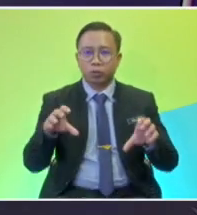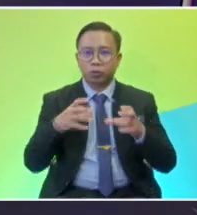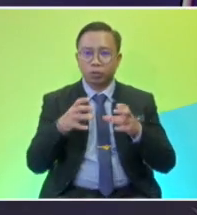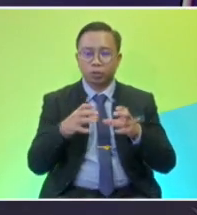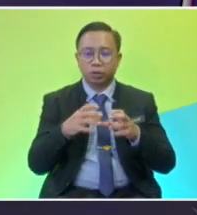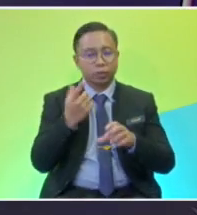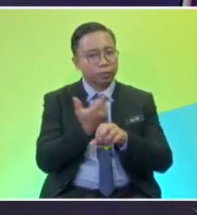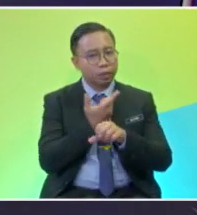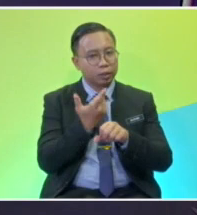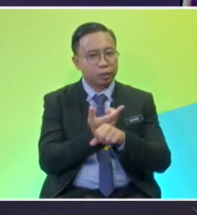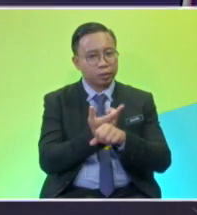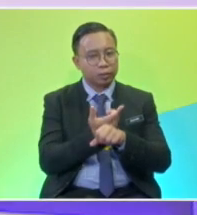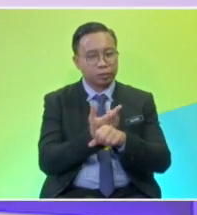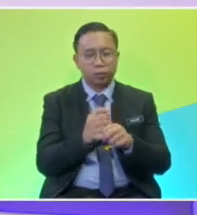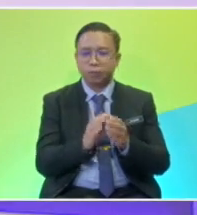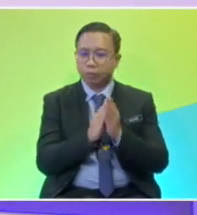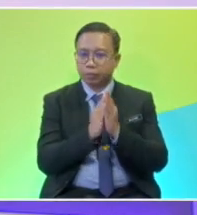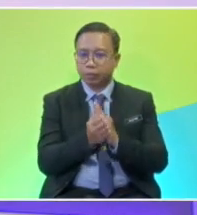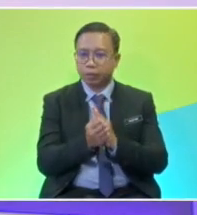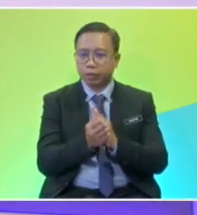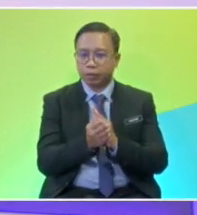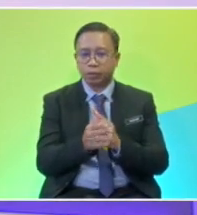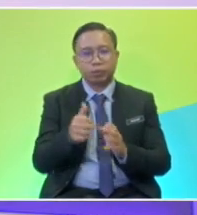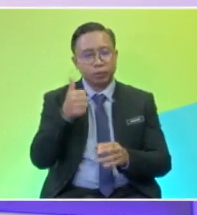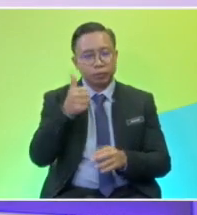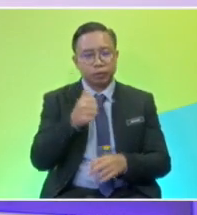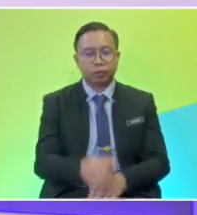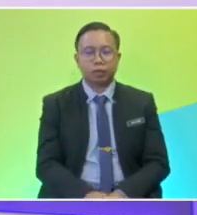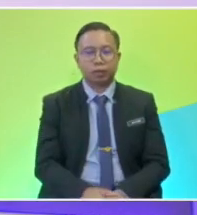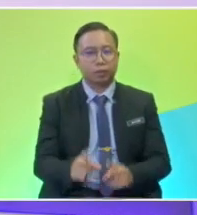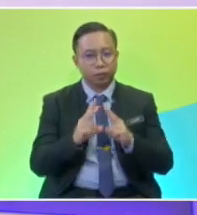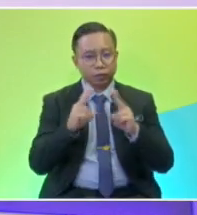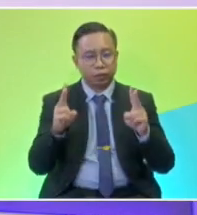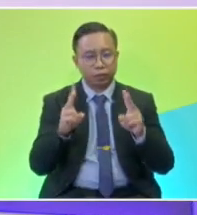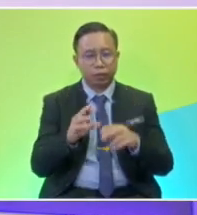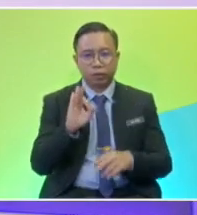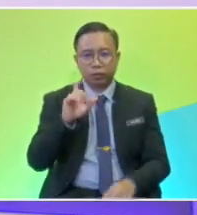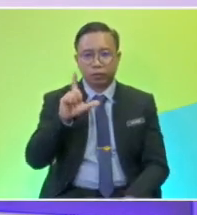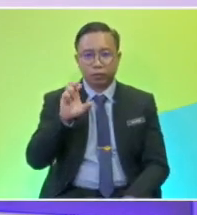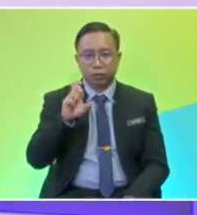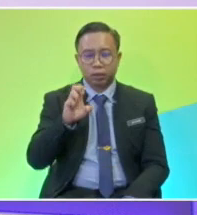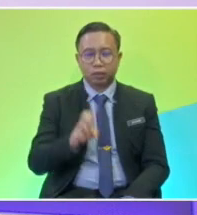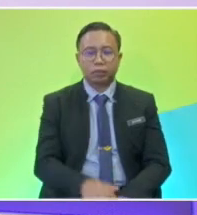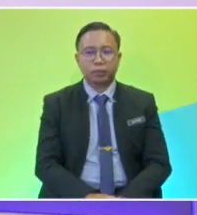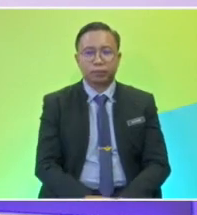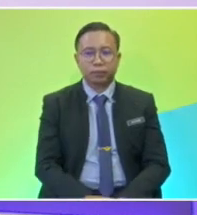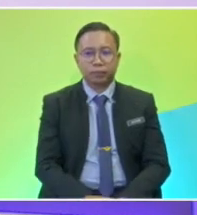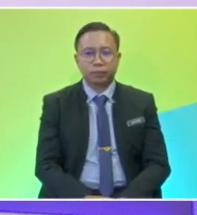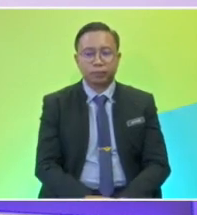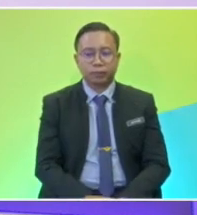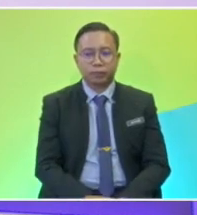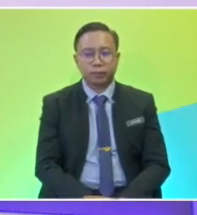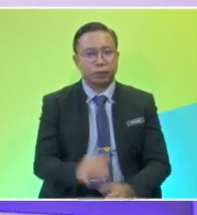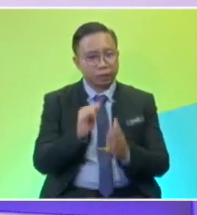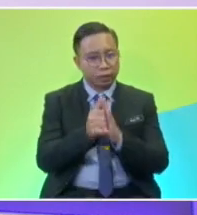you practice, it will make perfect. You can do whatever you want. It will be very flexible. So bones can bend also. Exactly. That's,